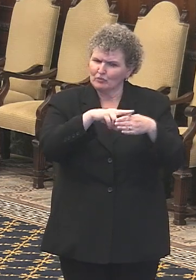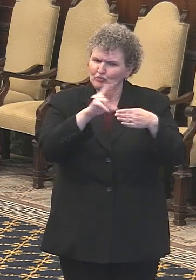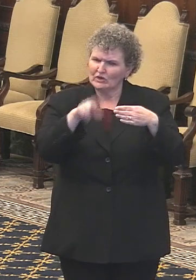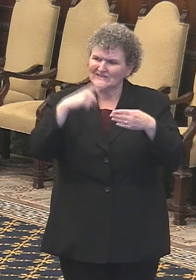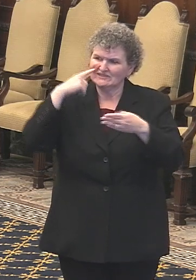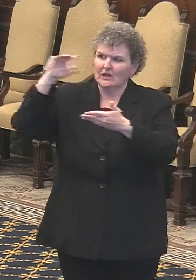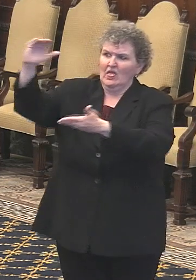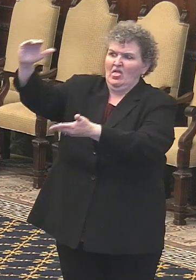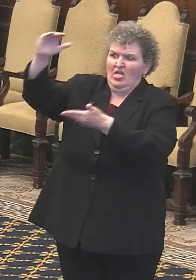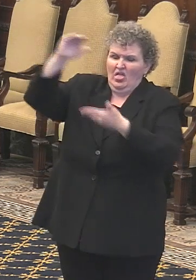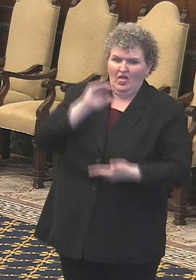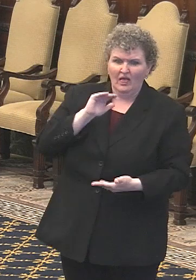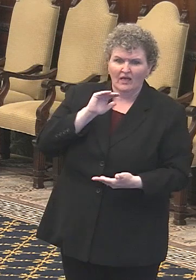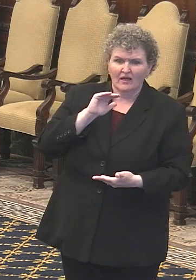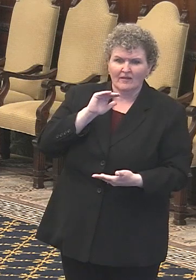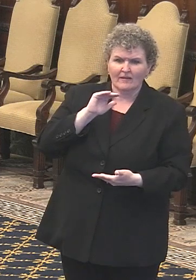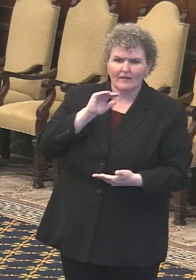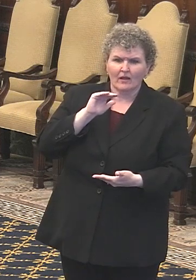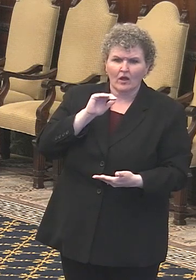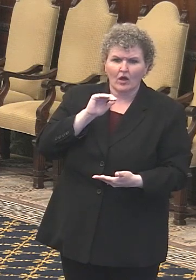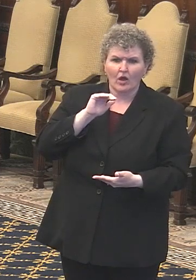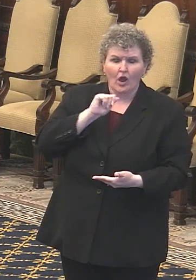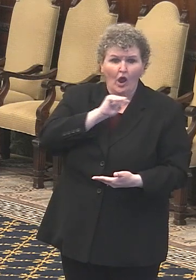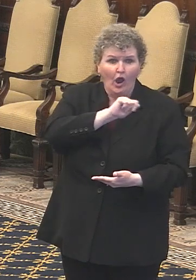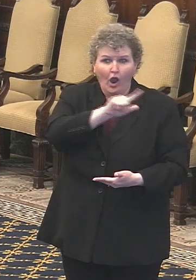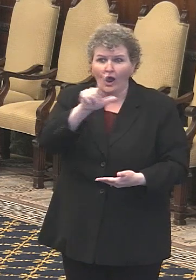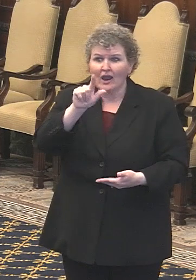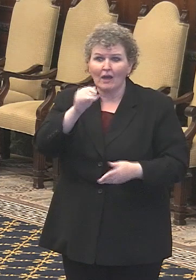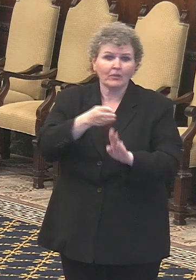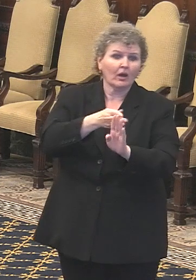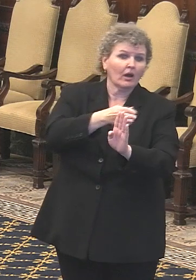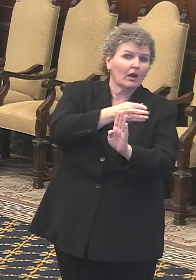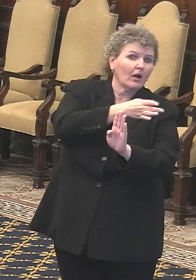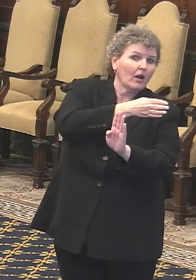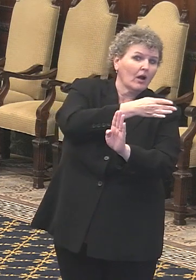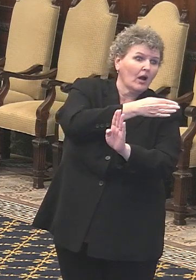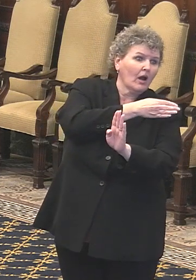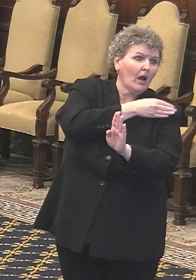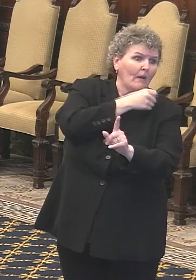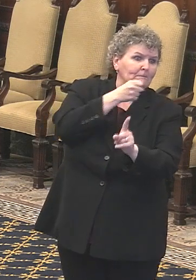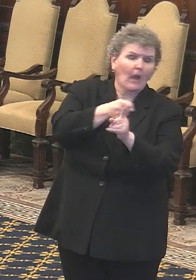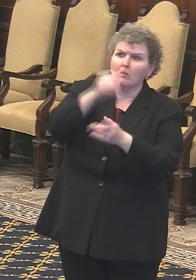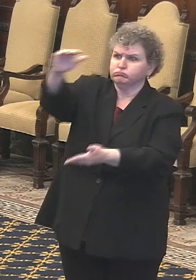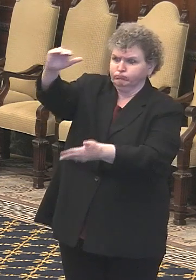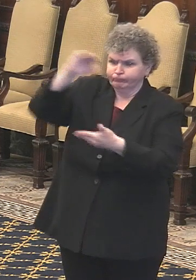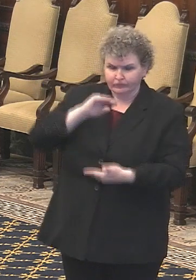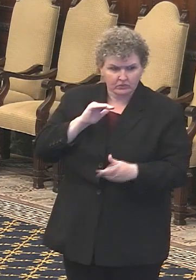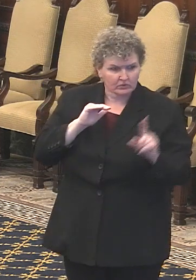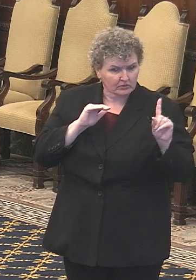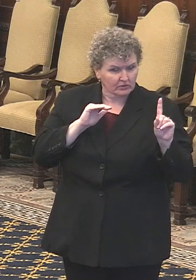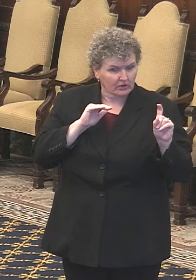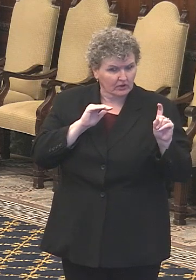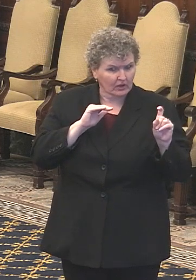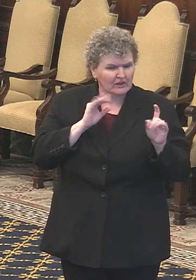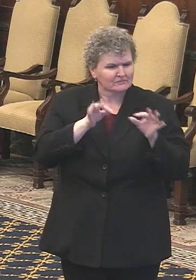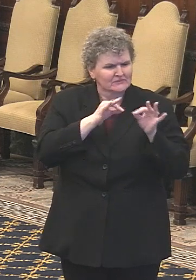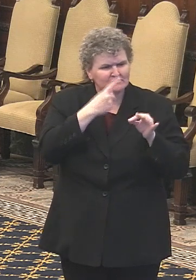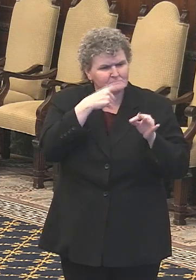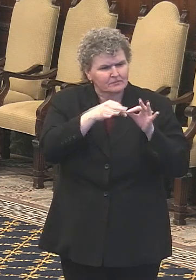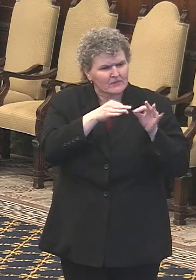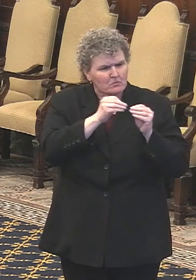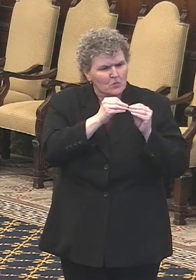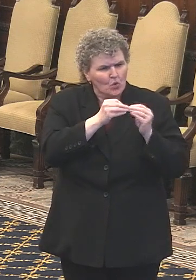weren't getting reports from all labs the last few days. Could you just explain a little more what's going on there